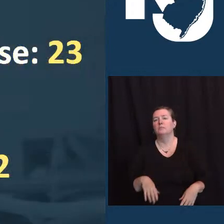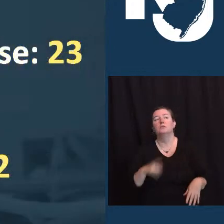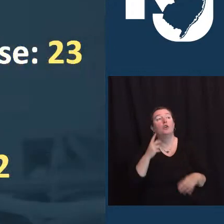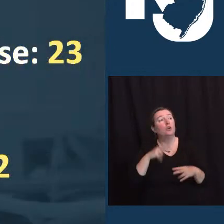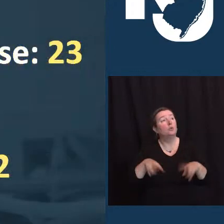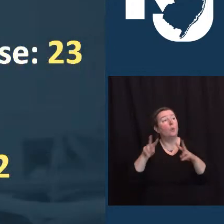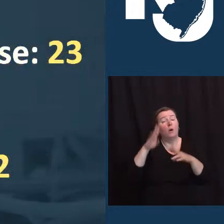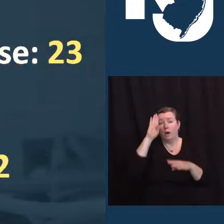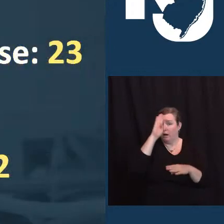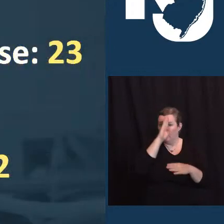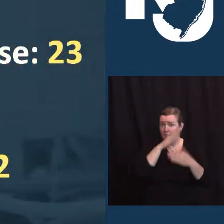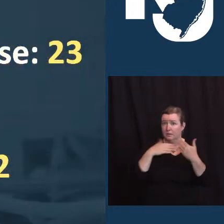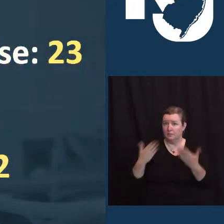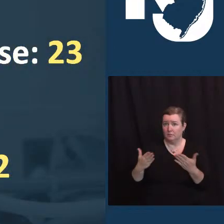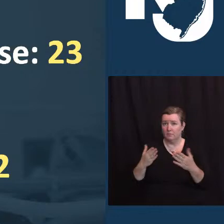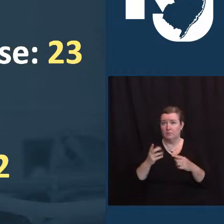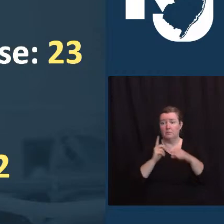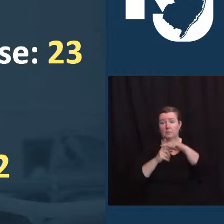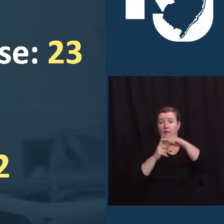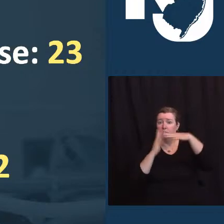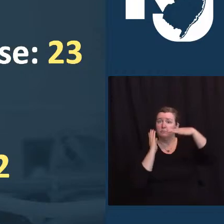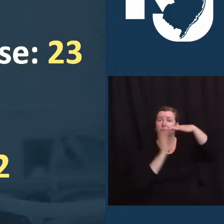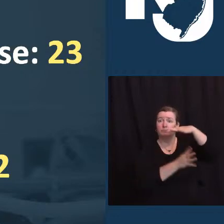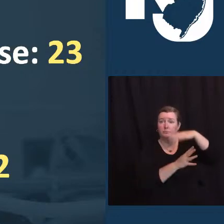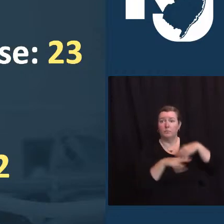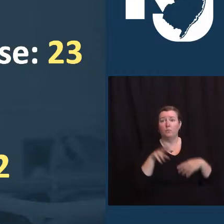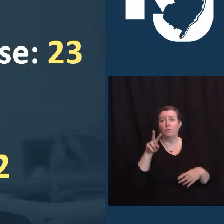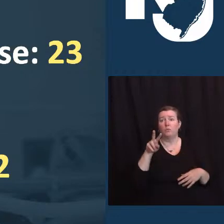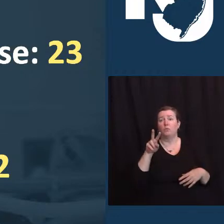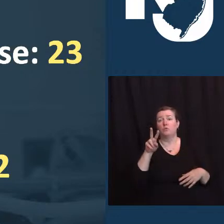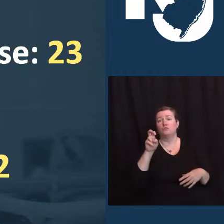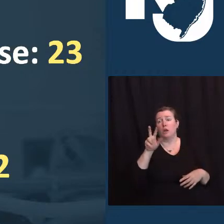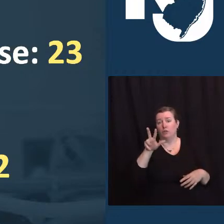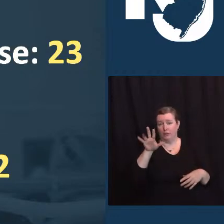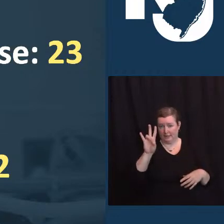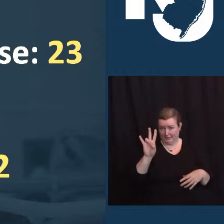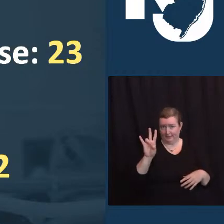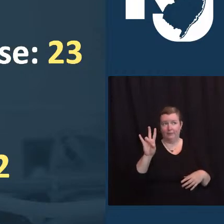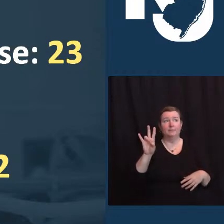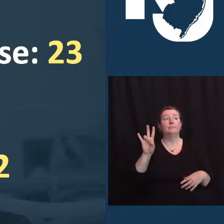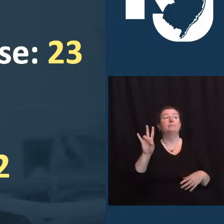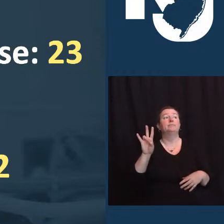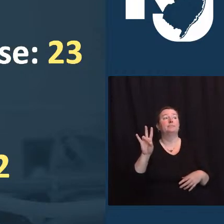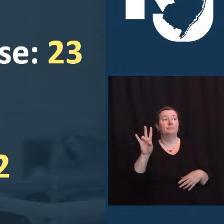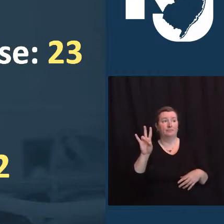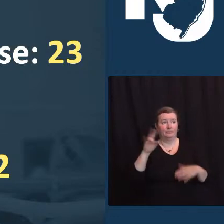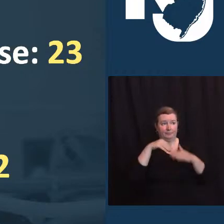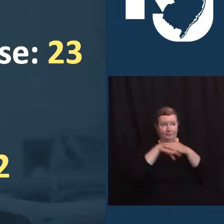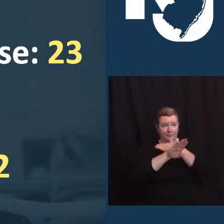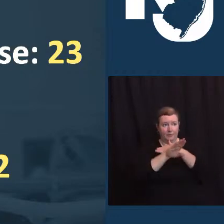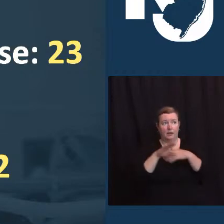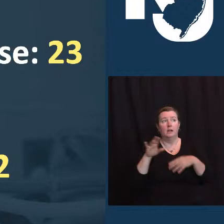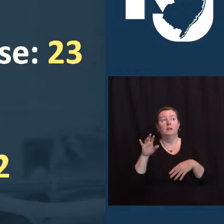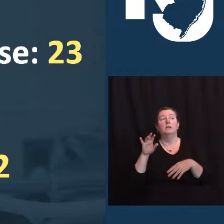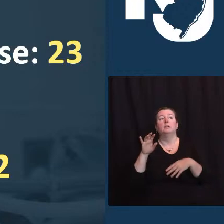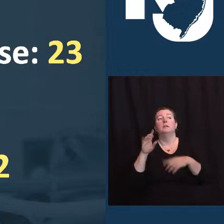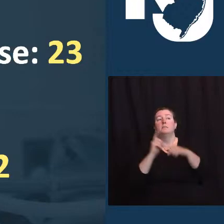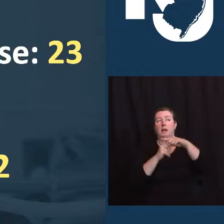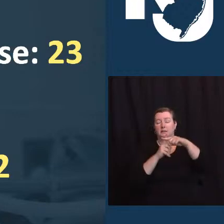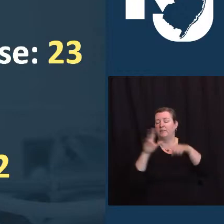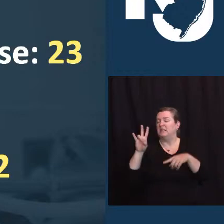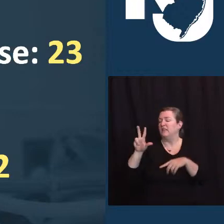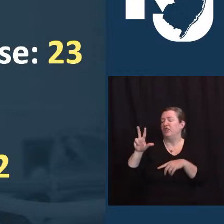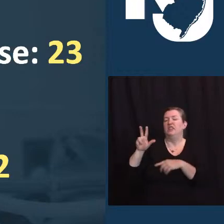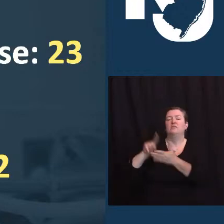patients currently admitted is 237, with an additional 73 persons under